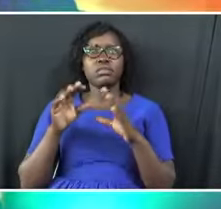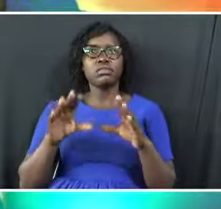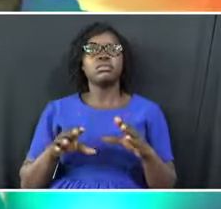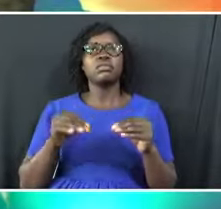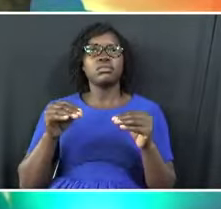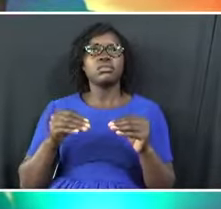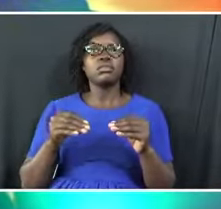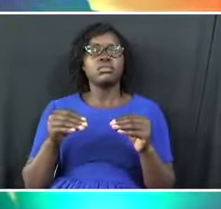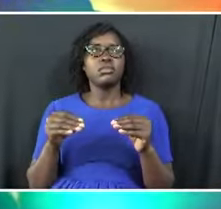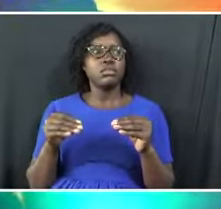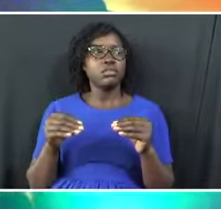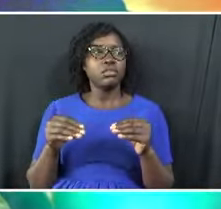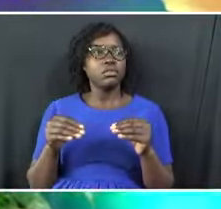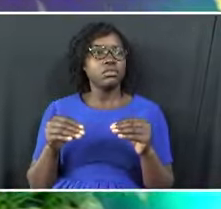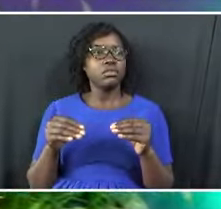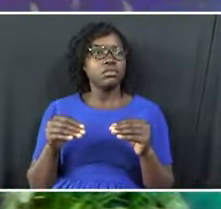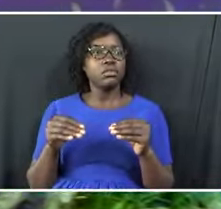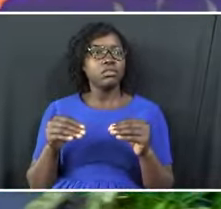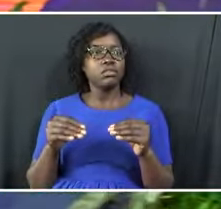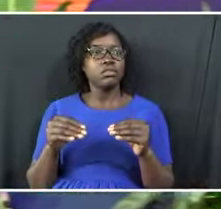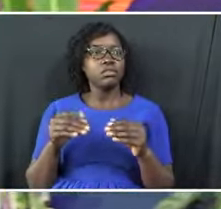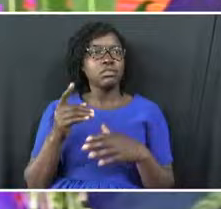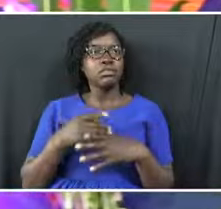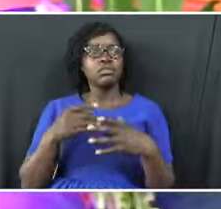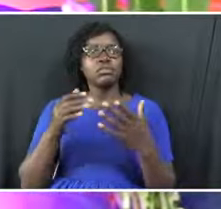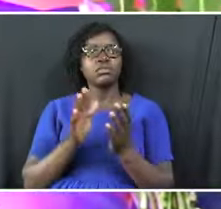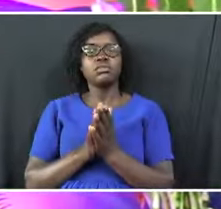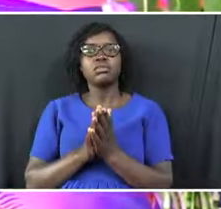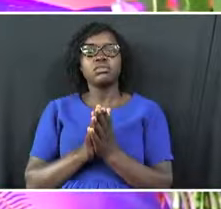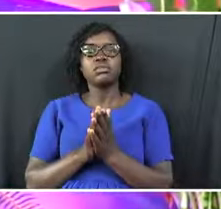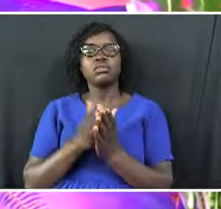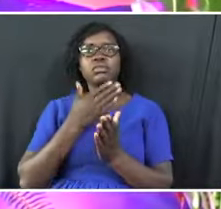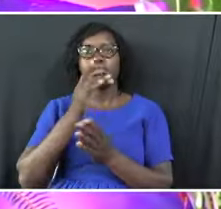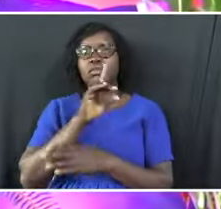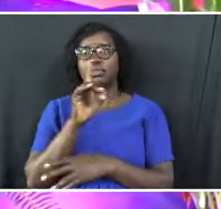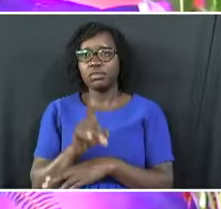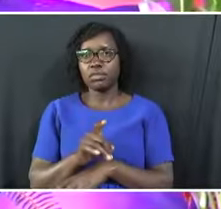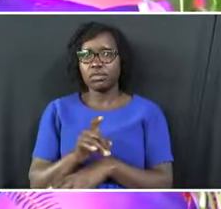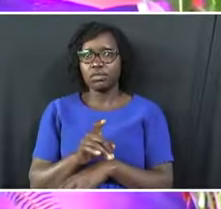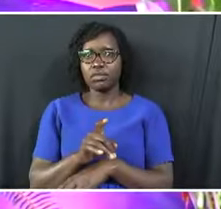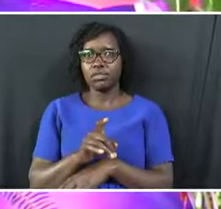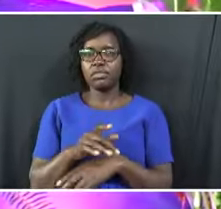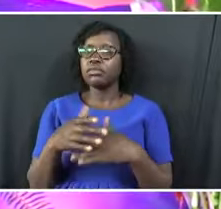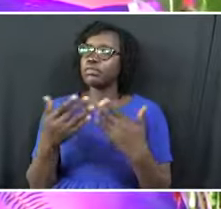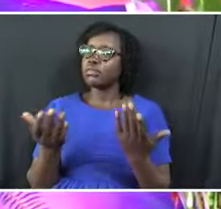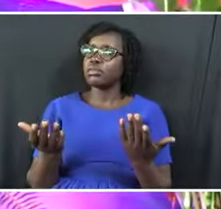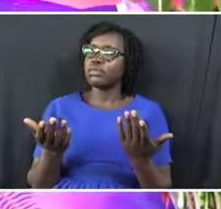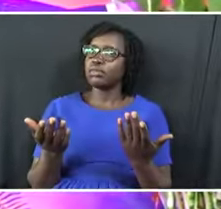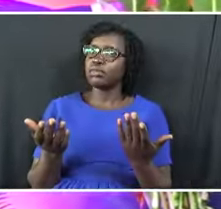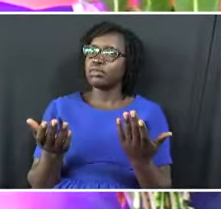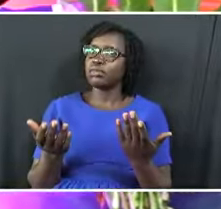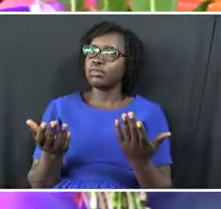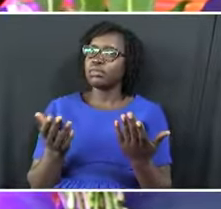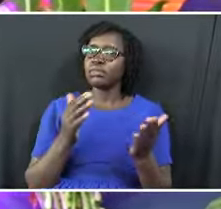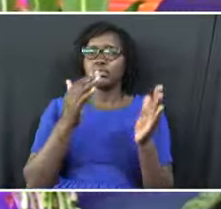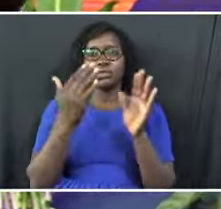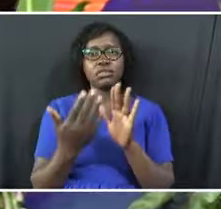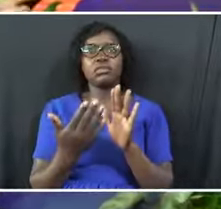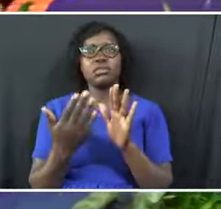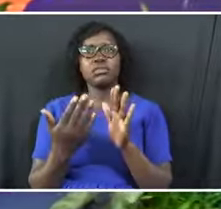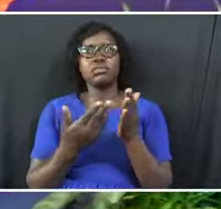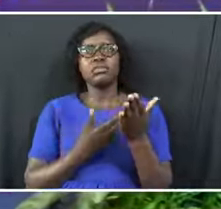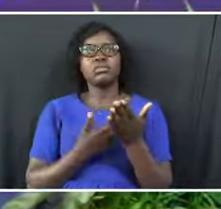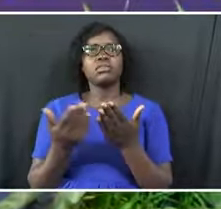accepted? And what informs and answers this question is on how I approach the